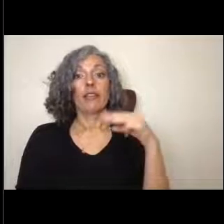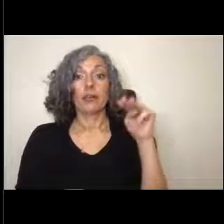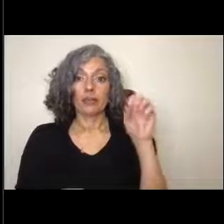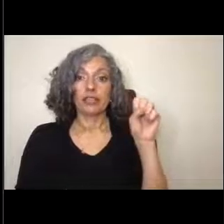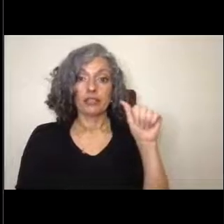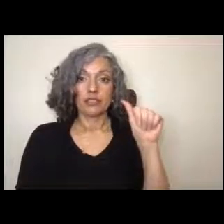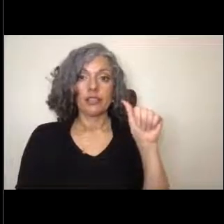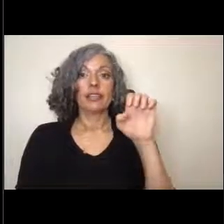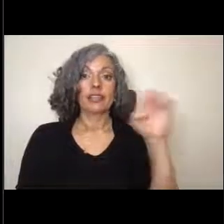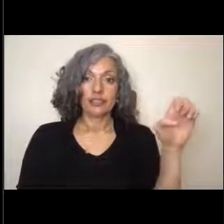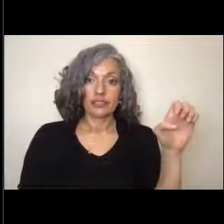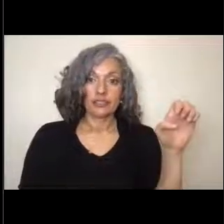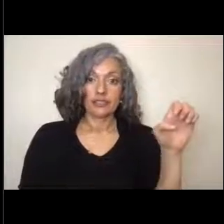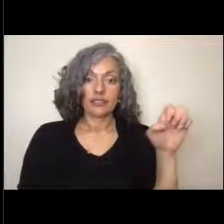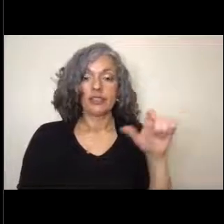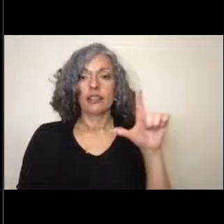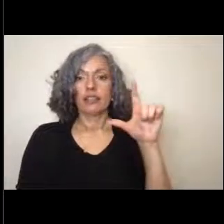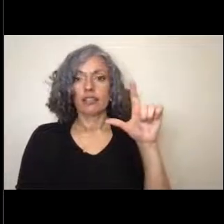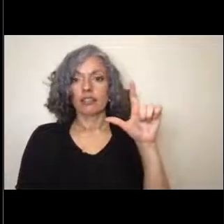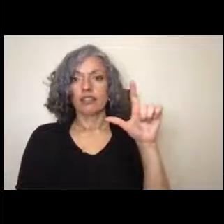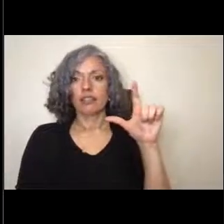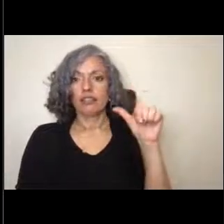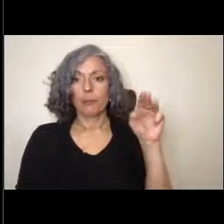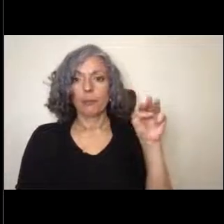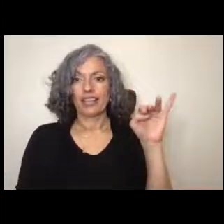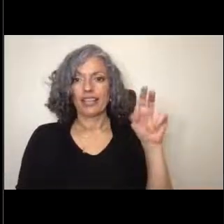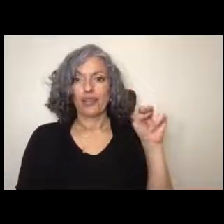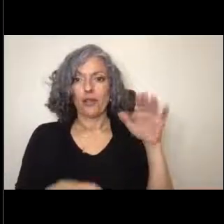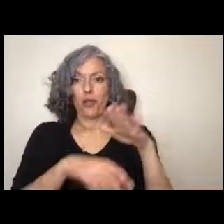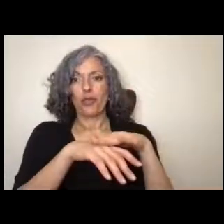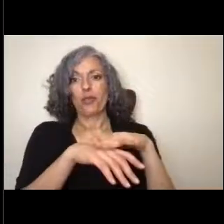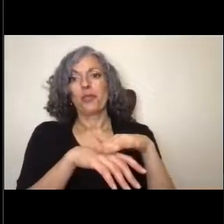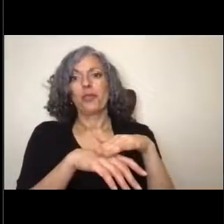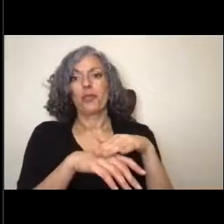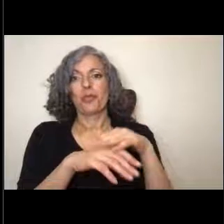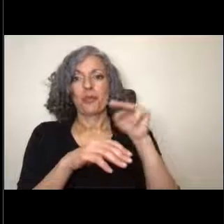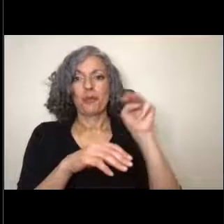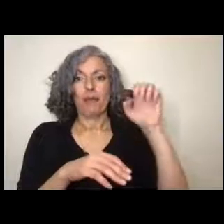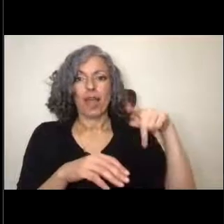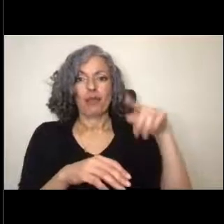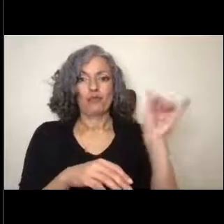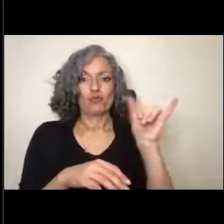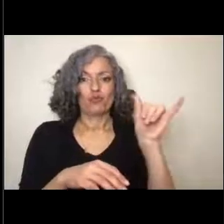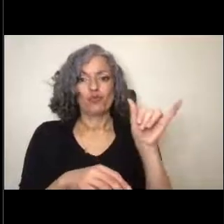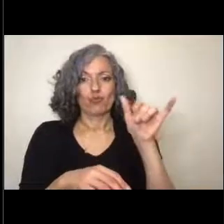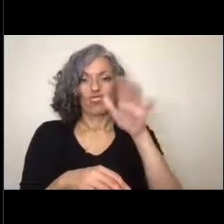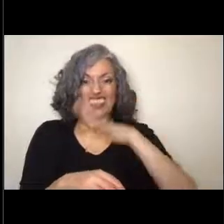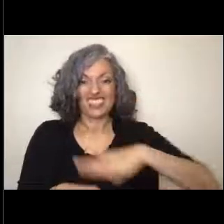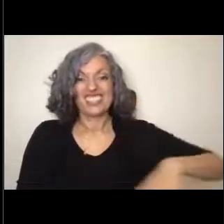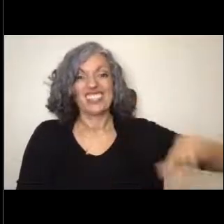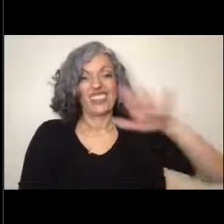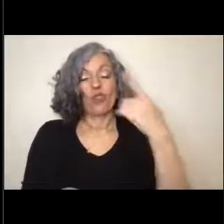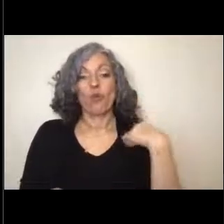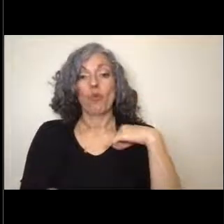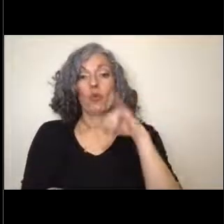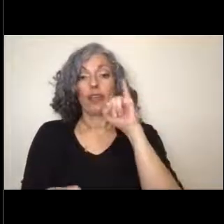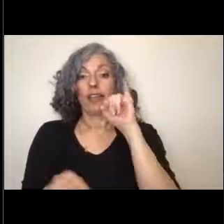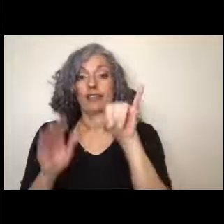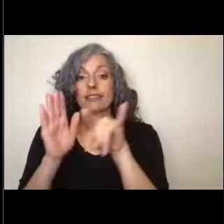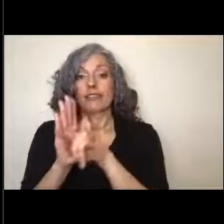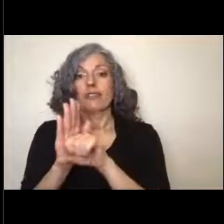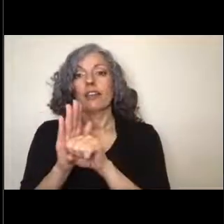and La Media on those maps. So those are the corridors that we identified. We'll also be looking at the